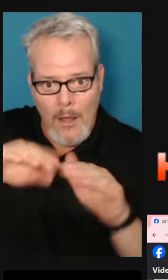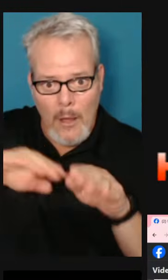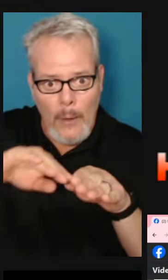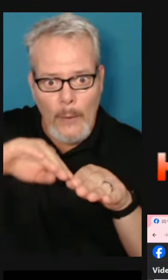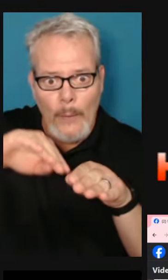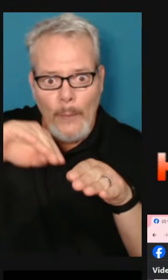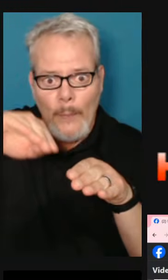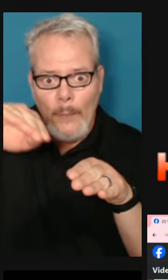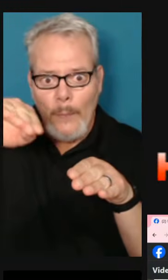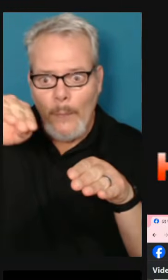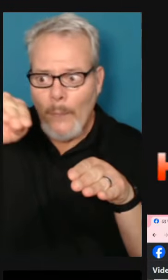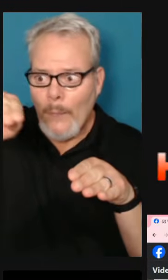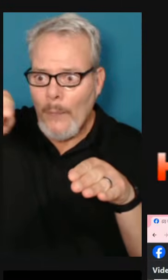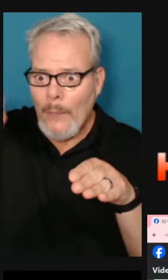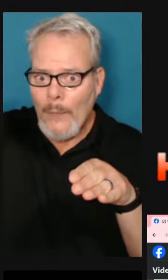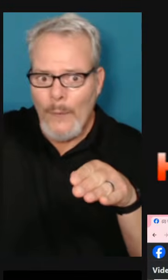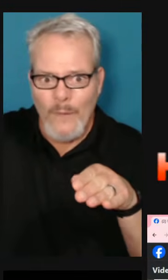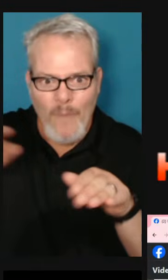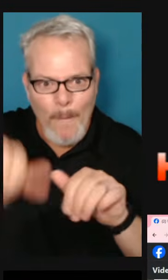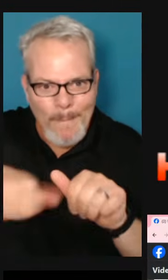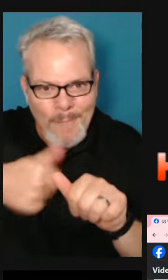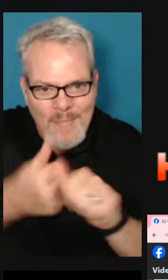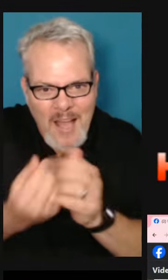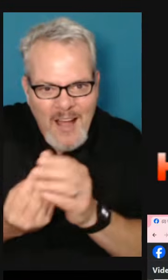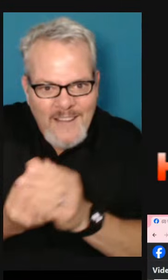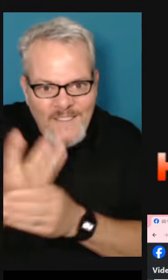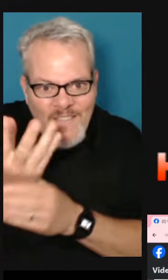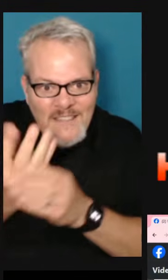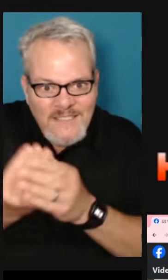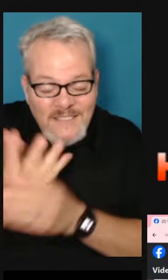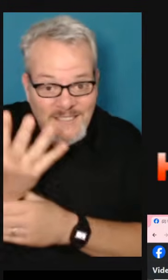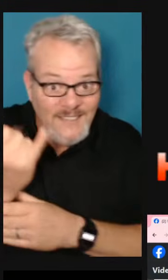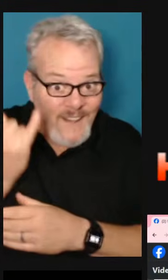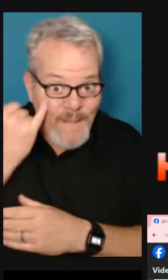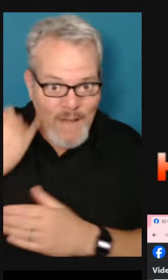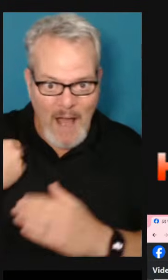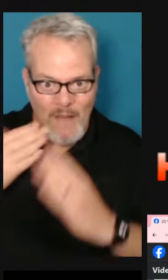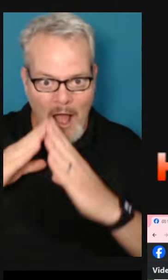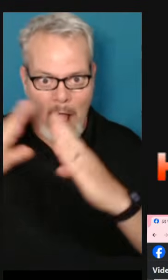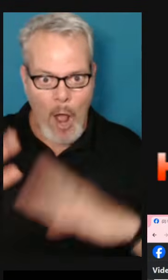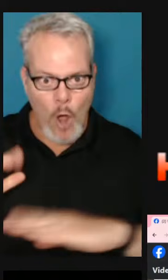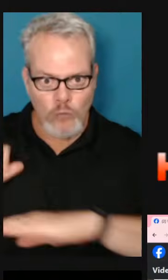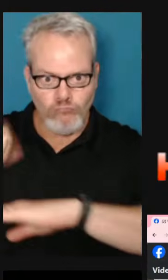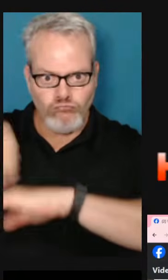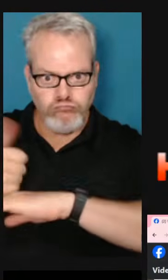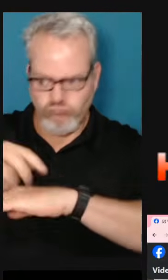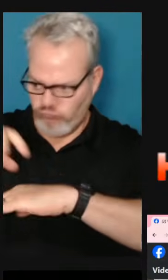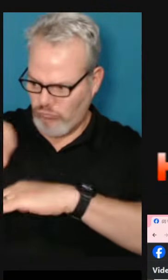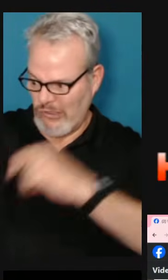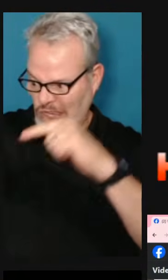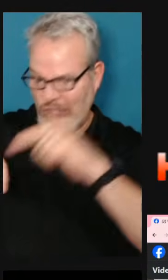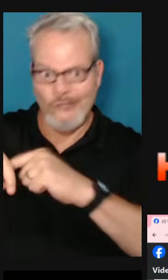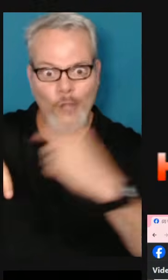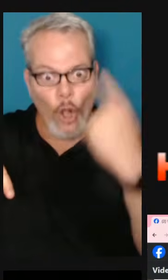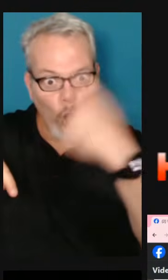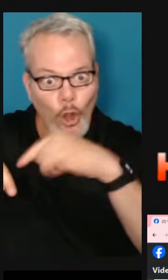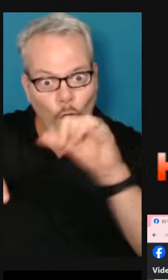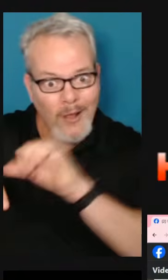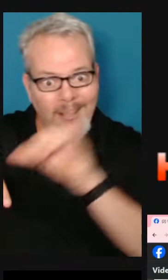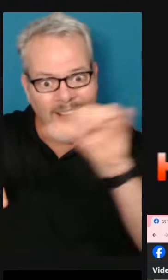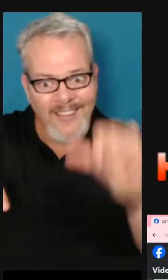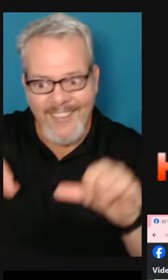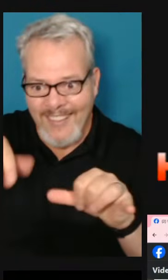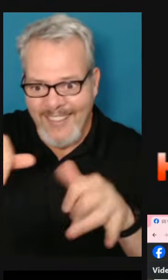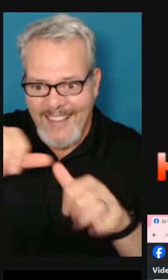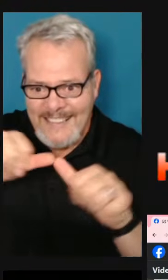crater looks like, right? And if anyone had a house near there, that's what your house would look like then. That's the distance from the fountain